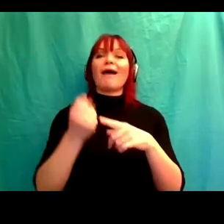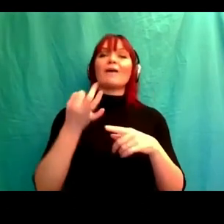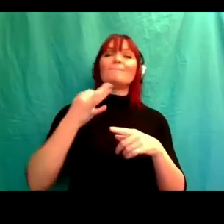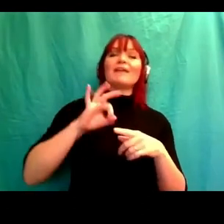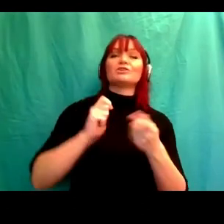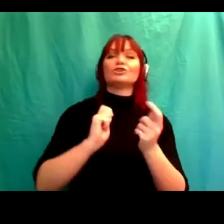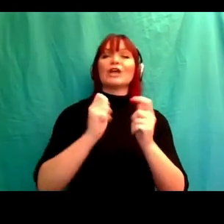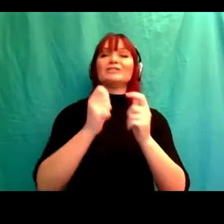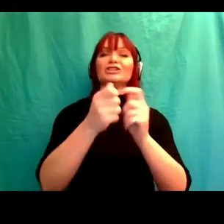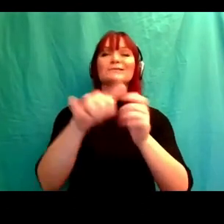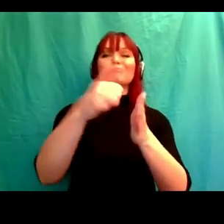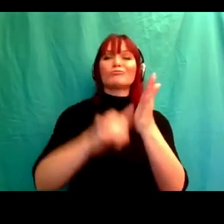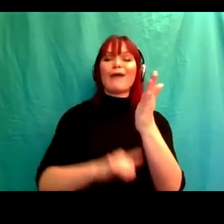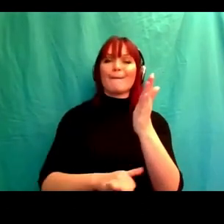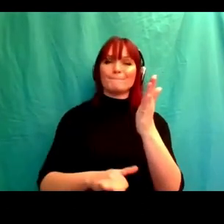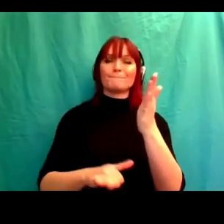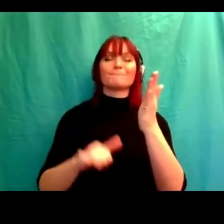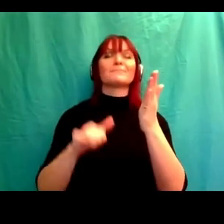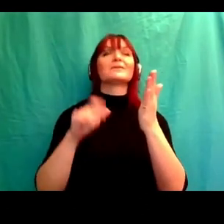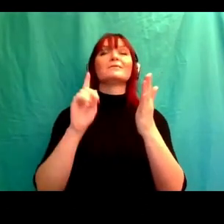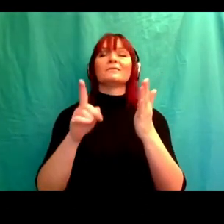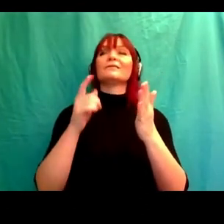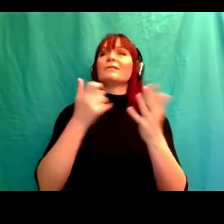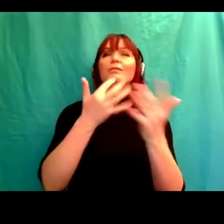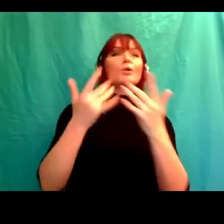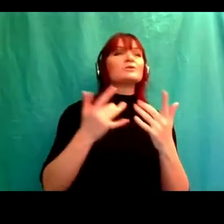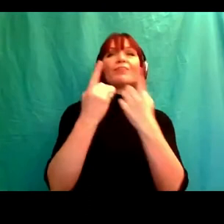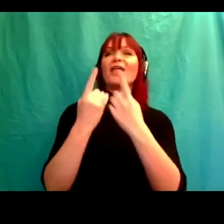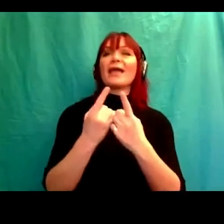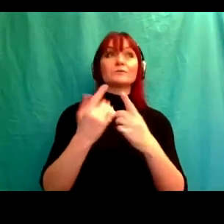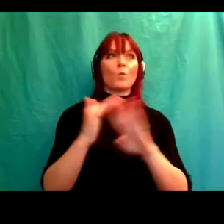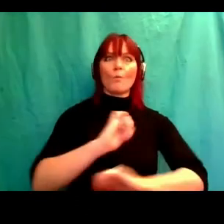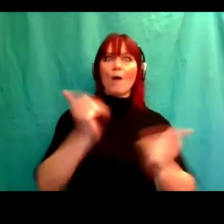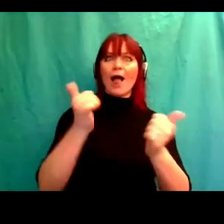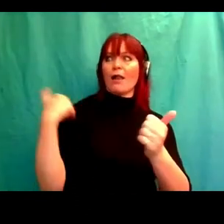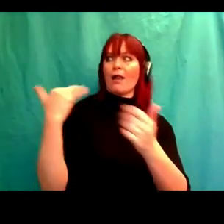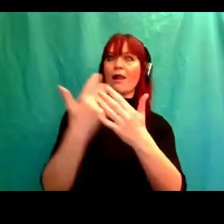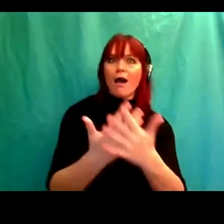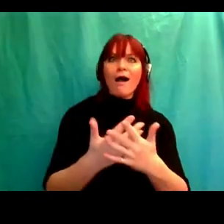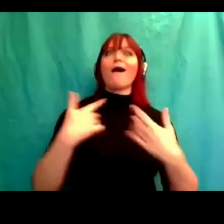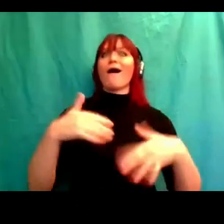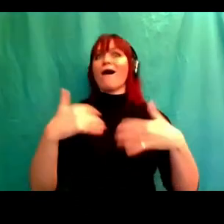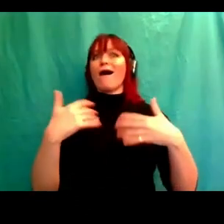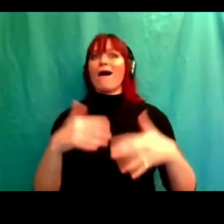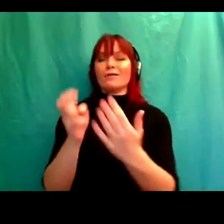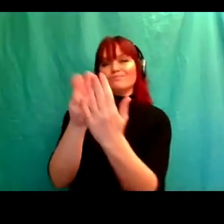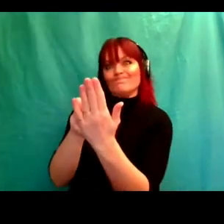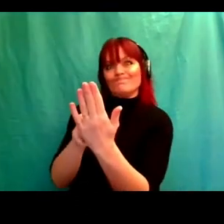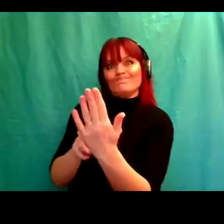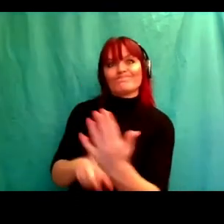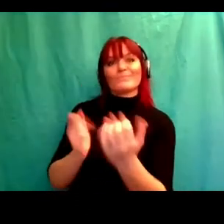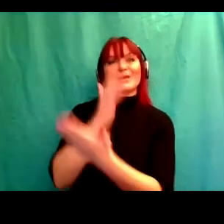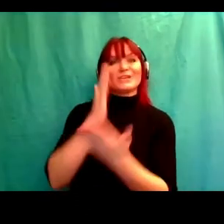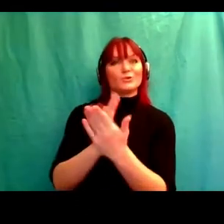from organisations on the health side about things that have really worked in COVID and why that was the case. There's also